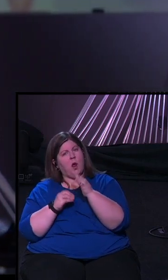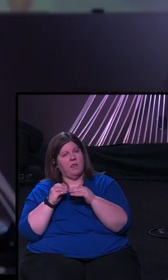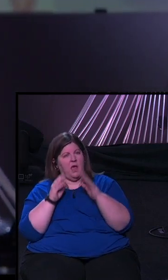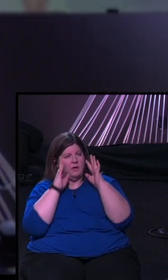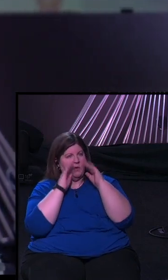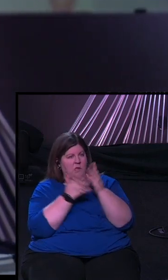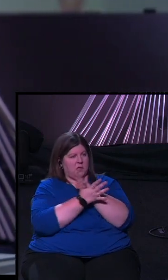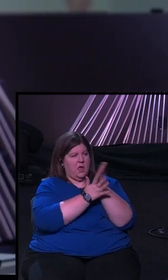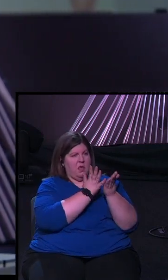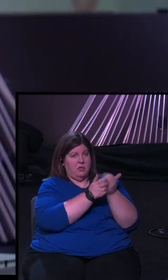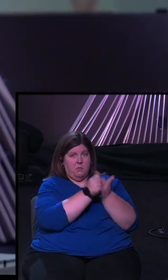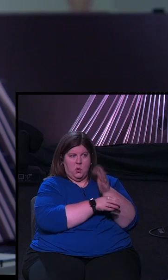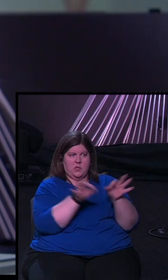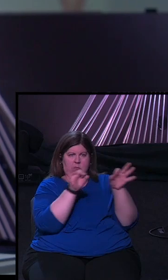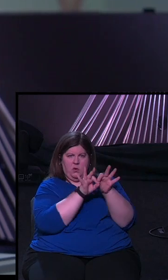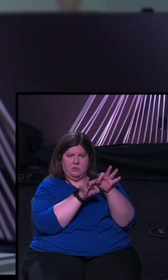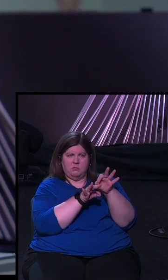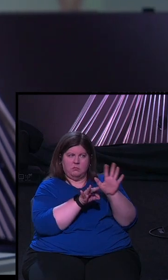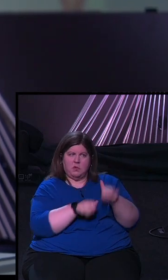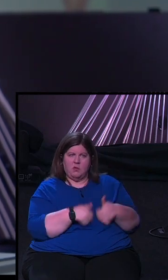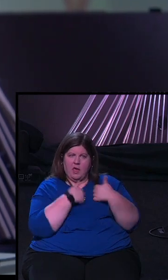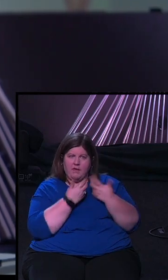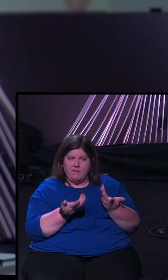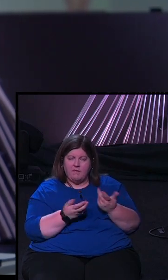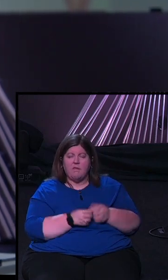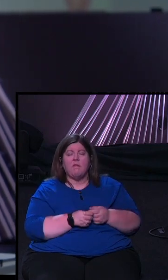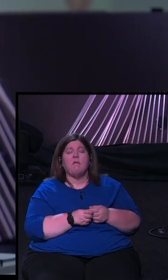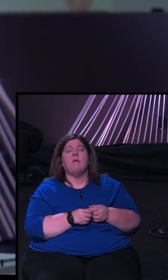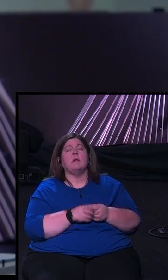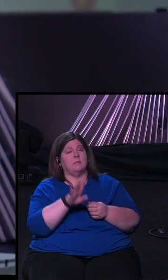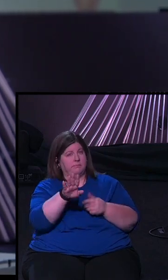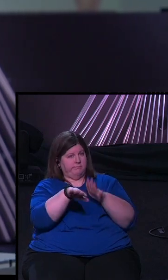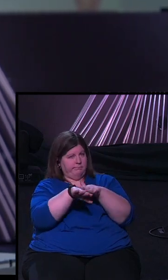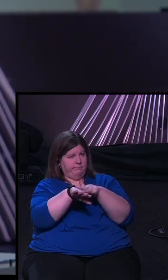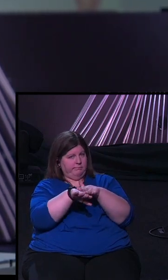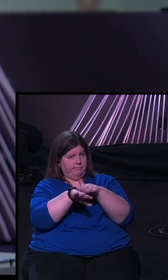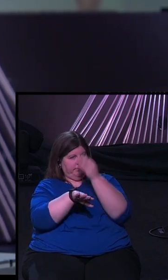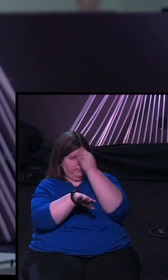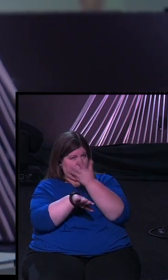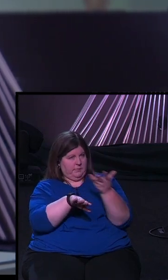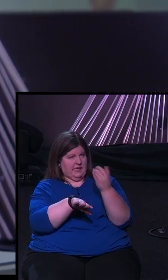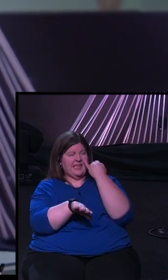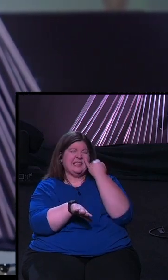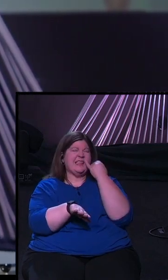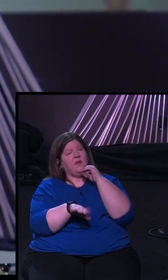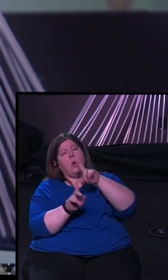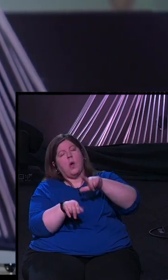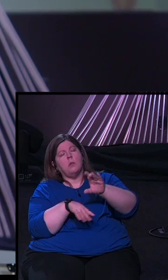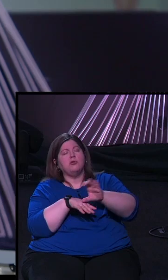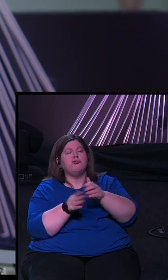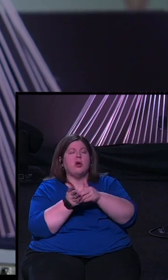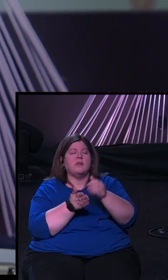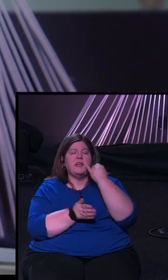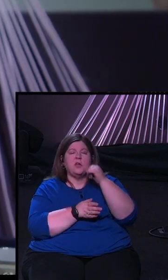other most important things in our lives. So I have a disclaimer for you. Especially if you're not a church person, if you're not a Jesus